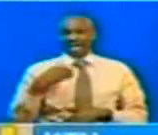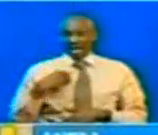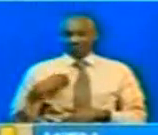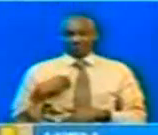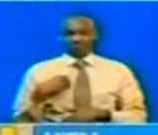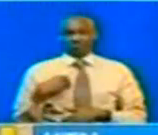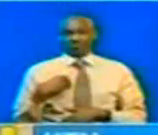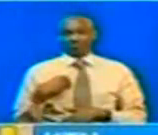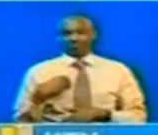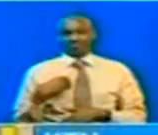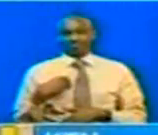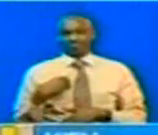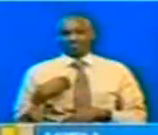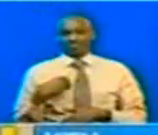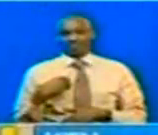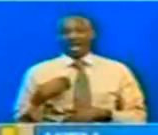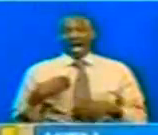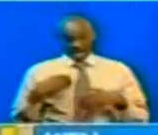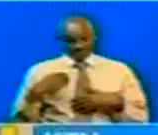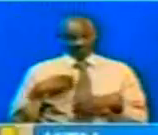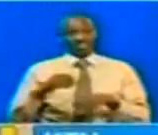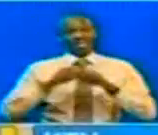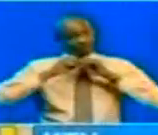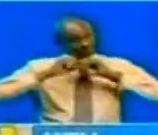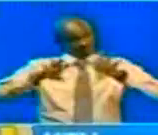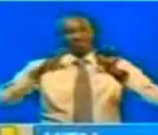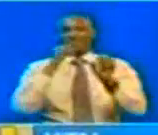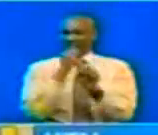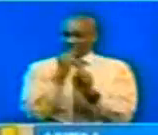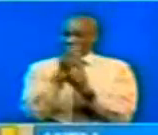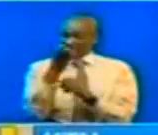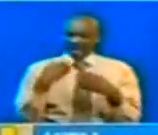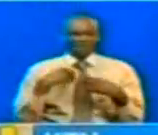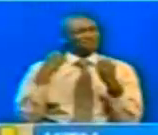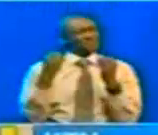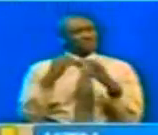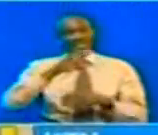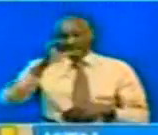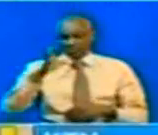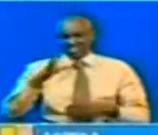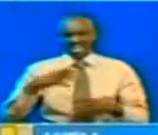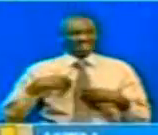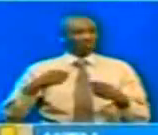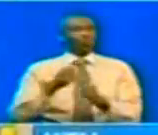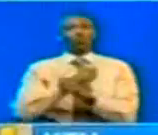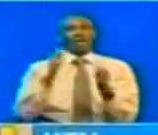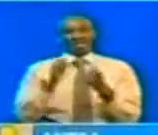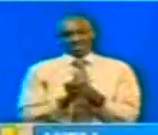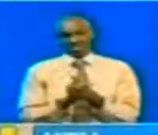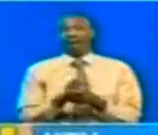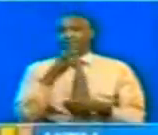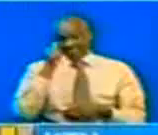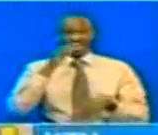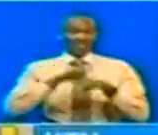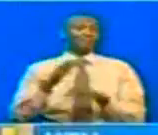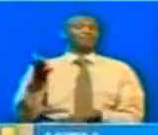devolved, have effectively devolved the health functions, many of the counties are doing much better than the function, much better